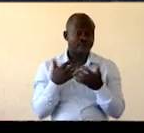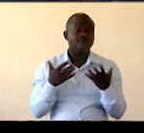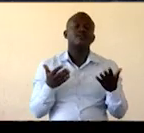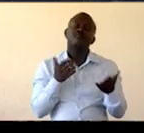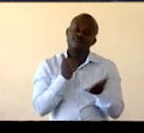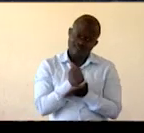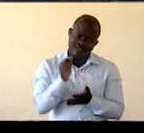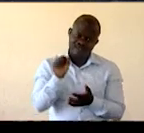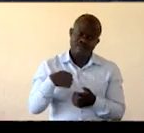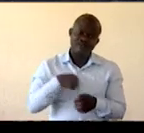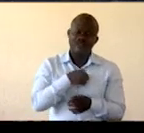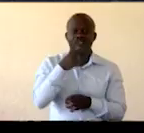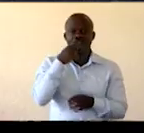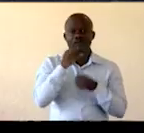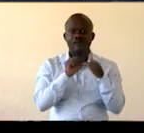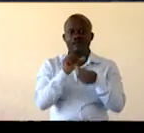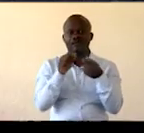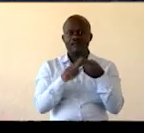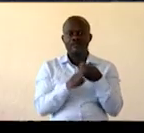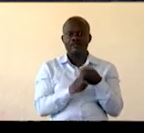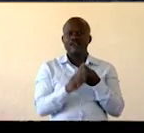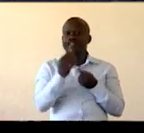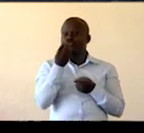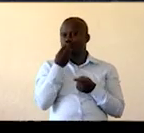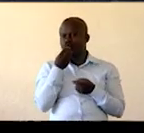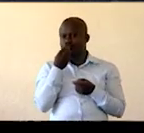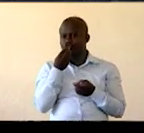Yes, we can talk about nutrition,